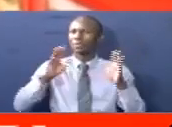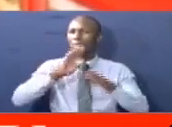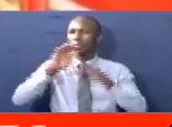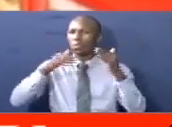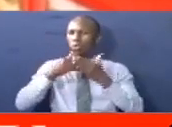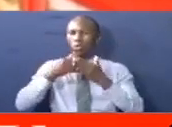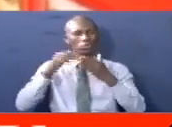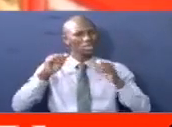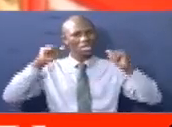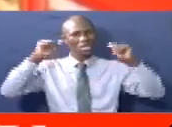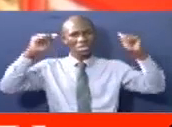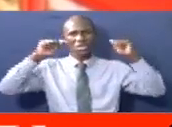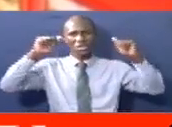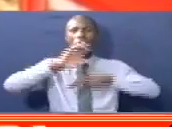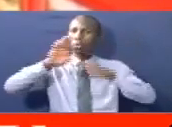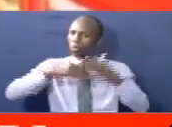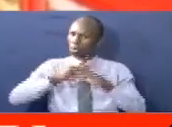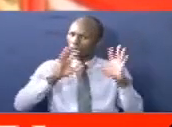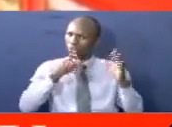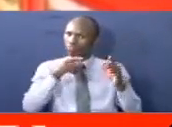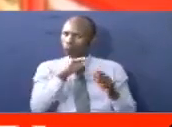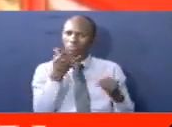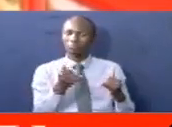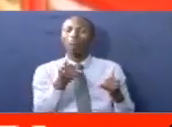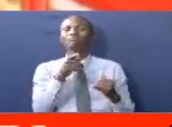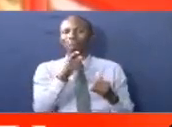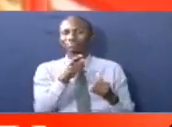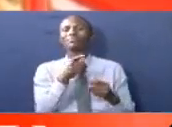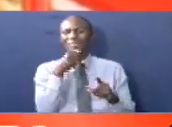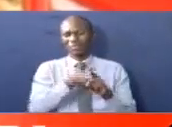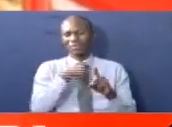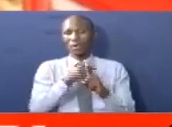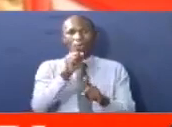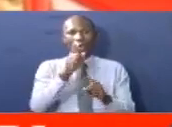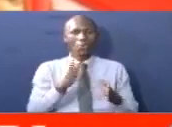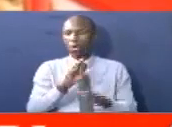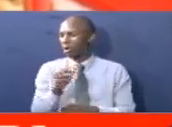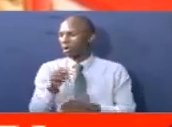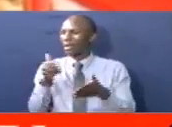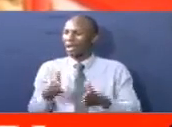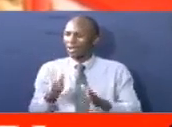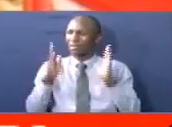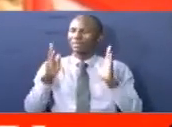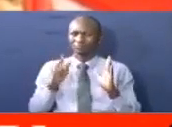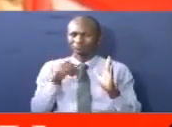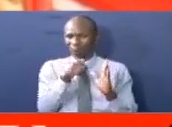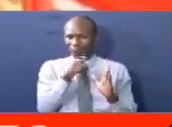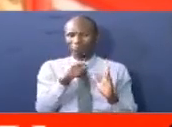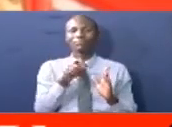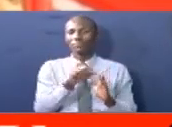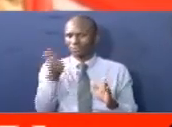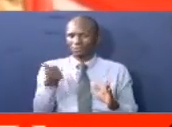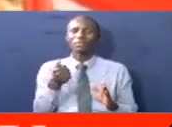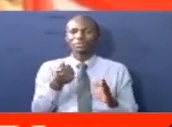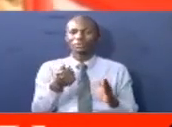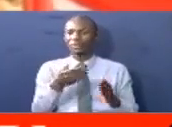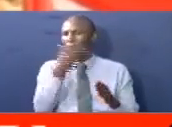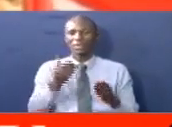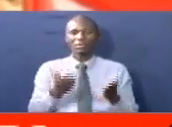the heroes who have contributed in one way or the other for the betterment of life of our